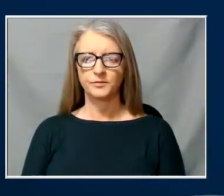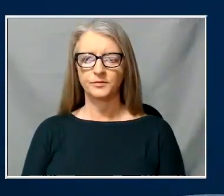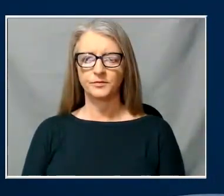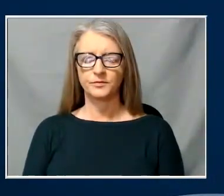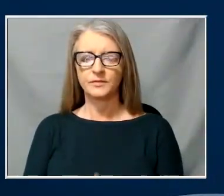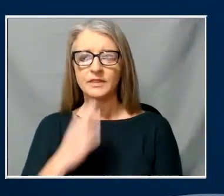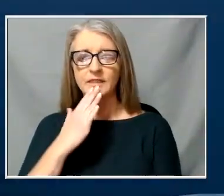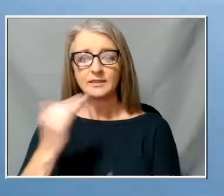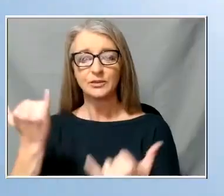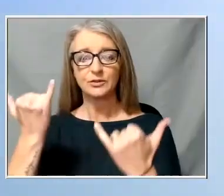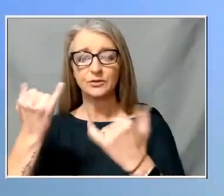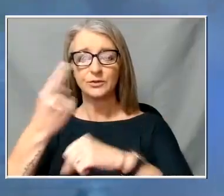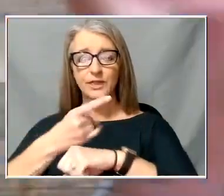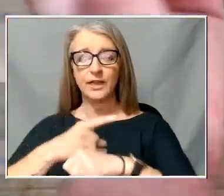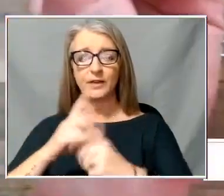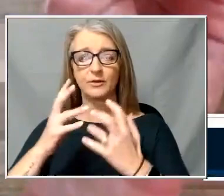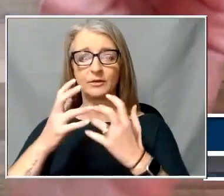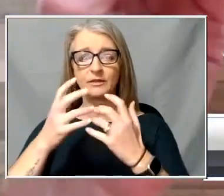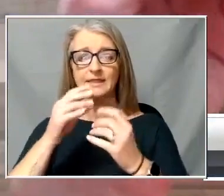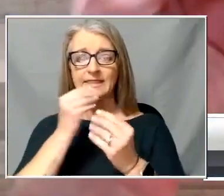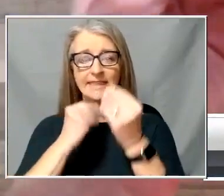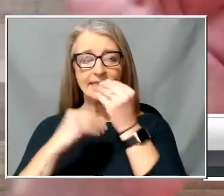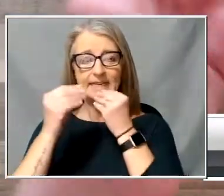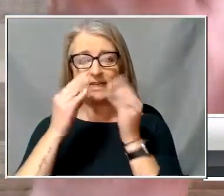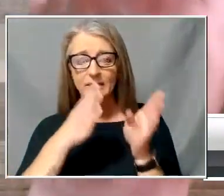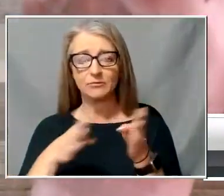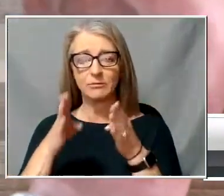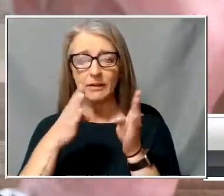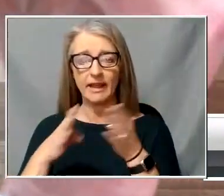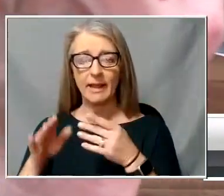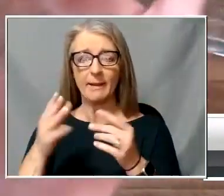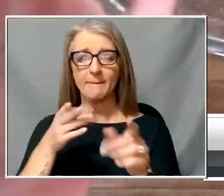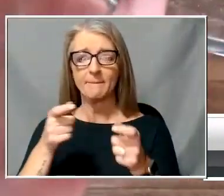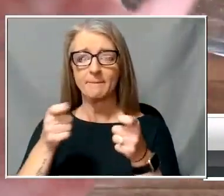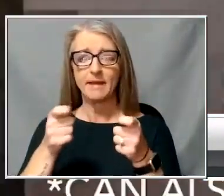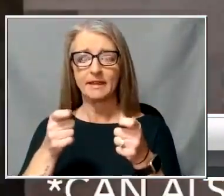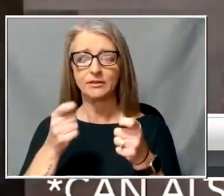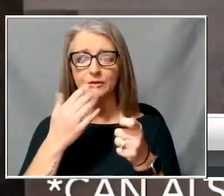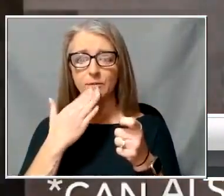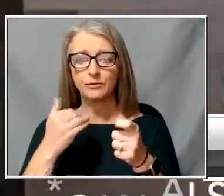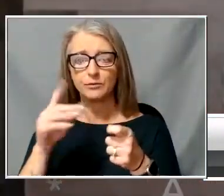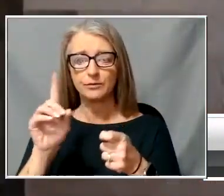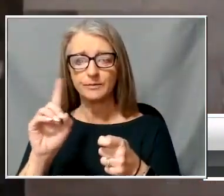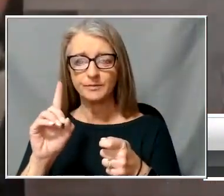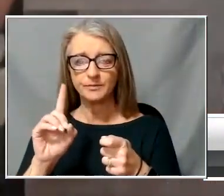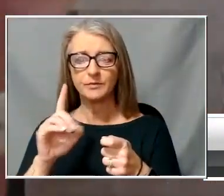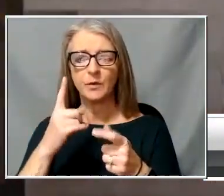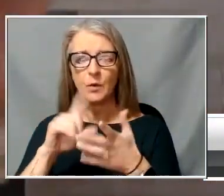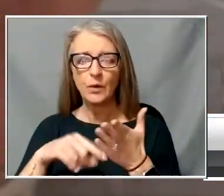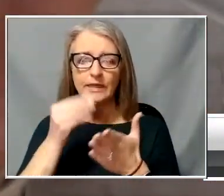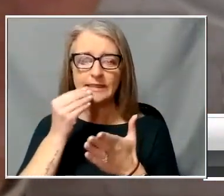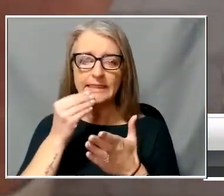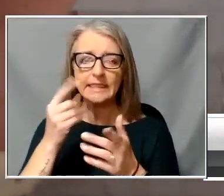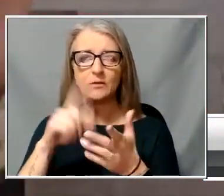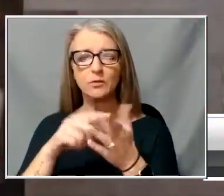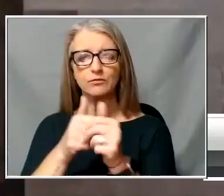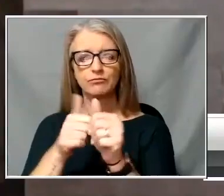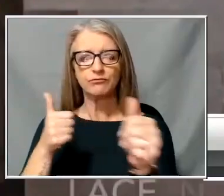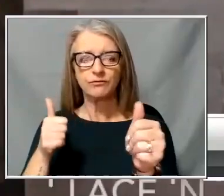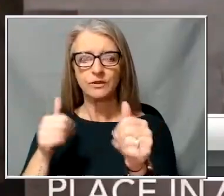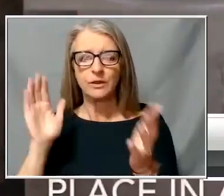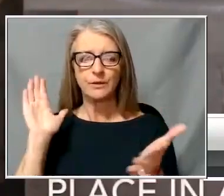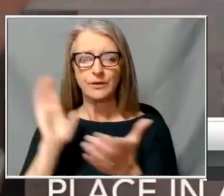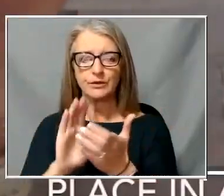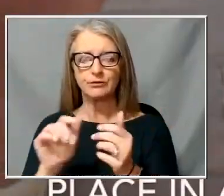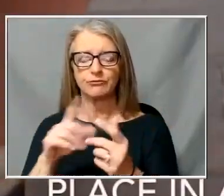Coming up today, we break down the eating strategies to help manage your blood sugar, what to eat, what to avoid to help reduce your risk